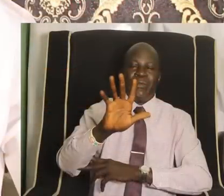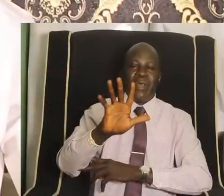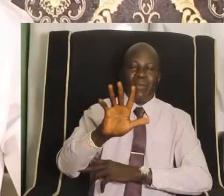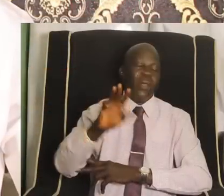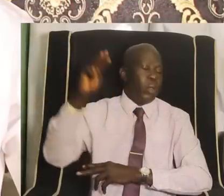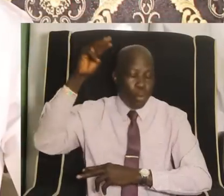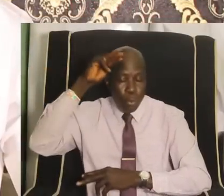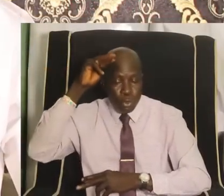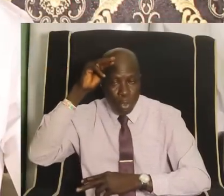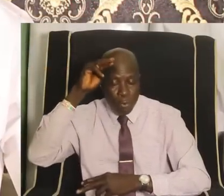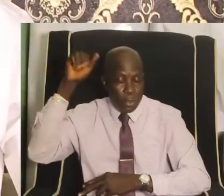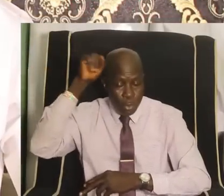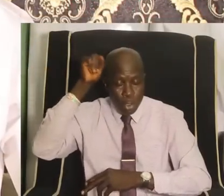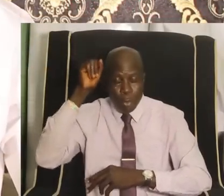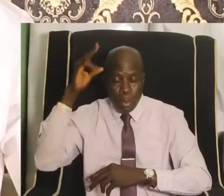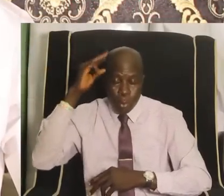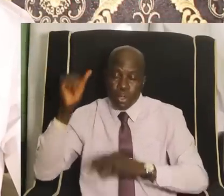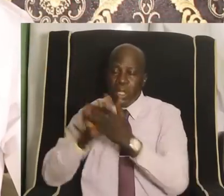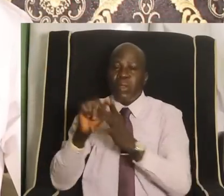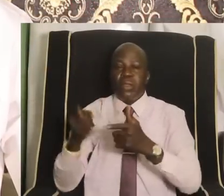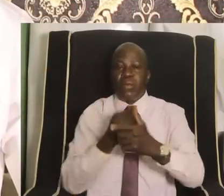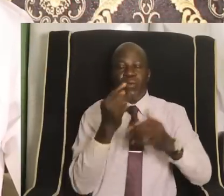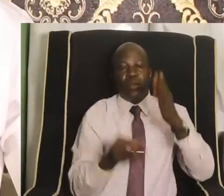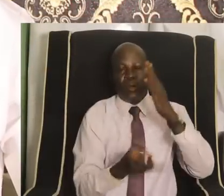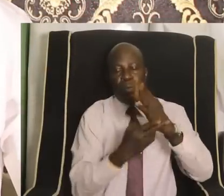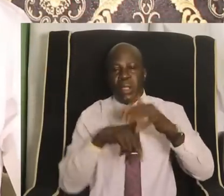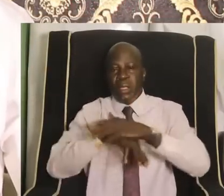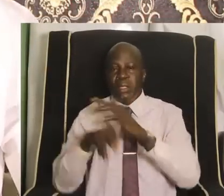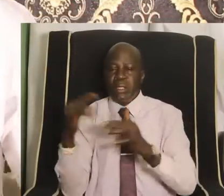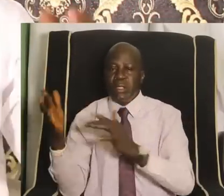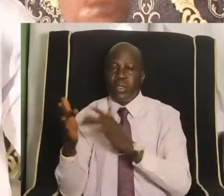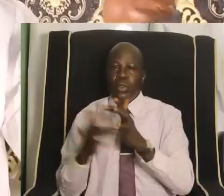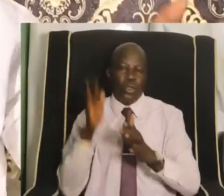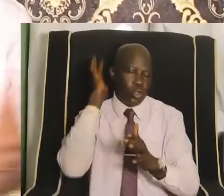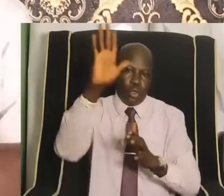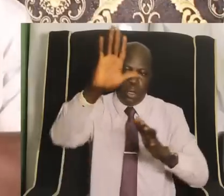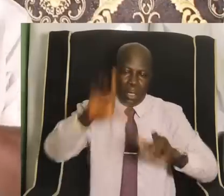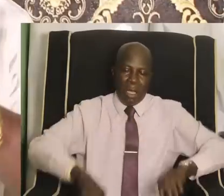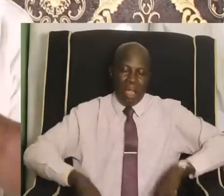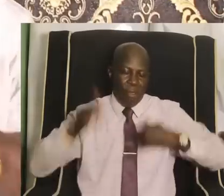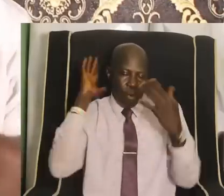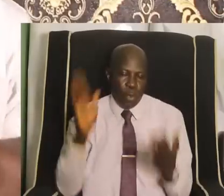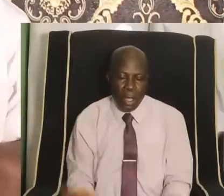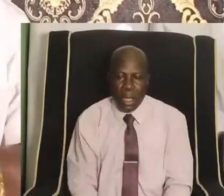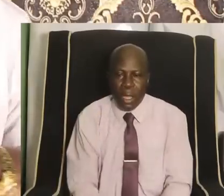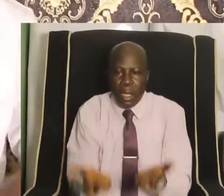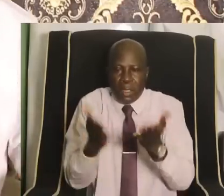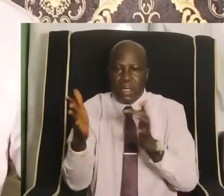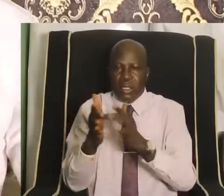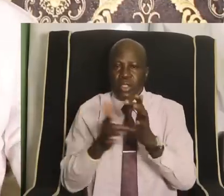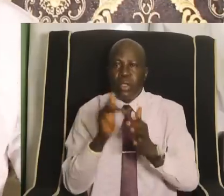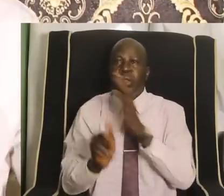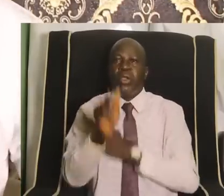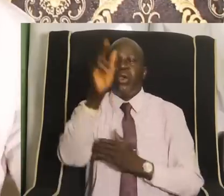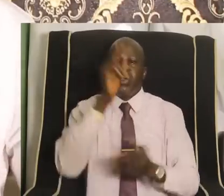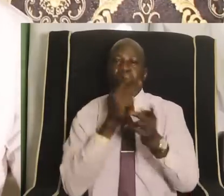3032670285. Mustafa. Solomon Moses do magbeja de ni first bank loruko Jesus aye adide amen I will rise in Jesus Olorun ma